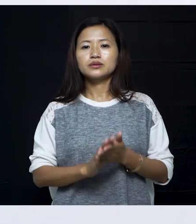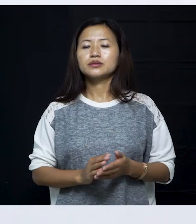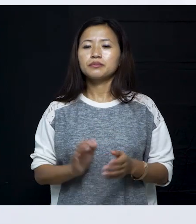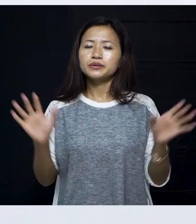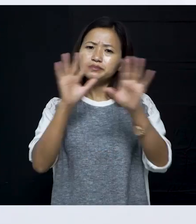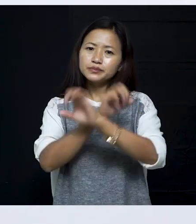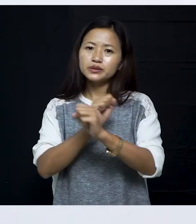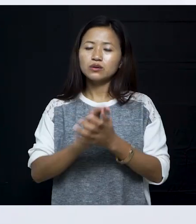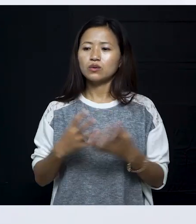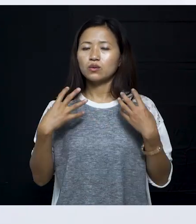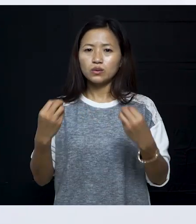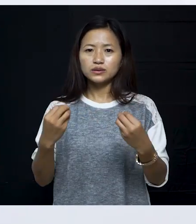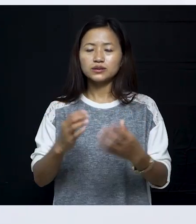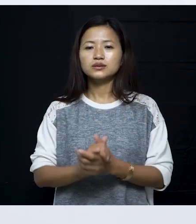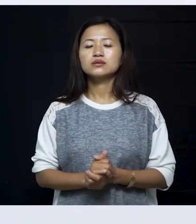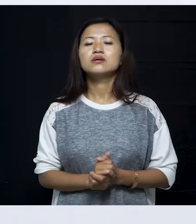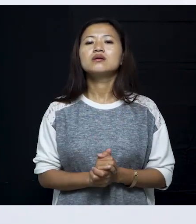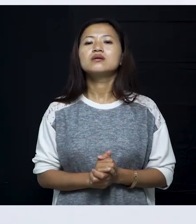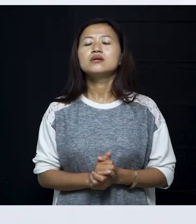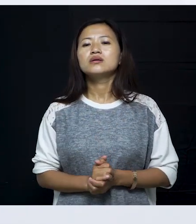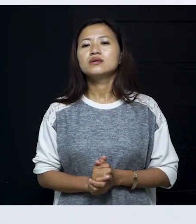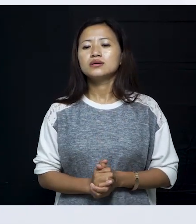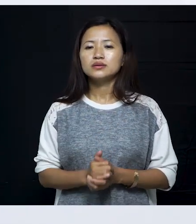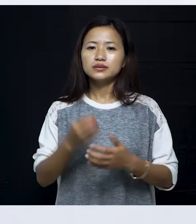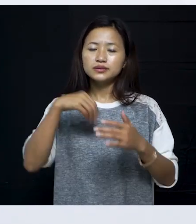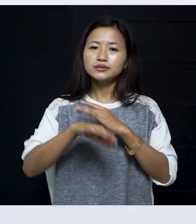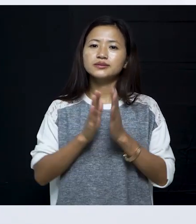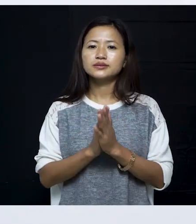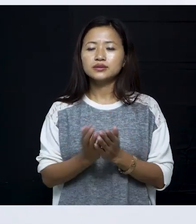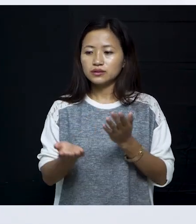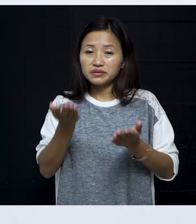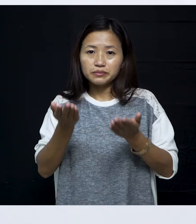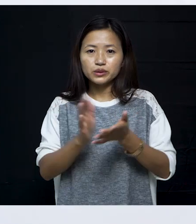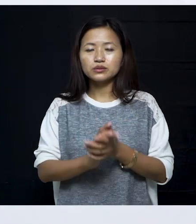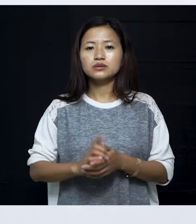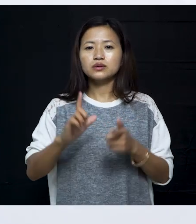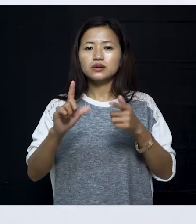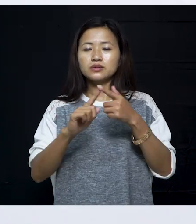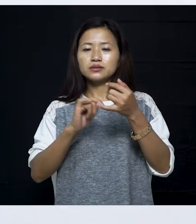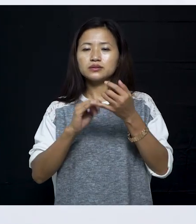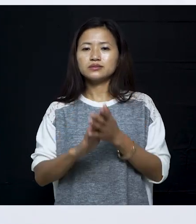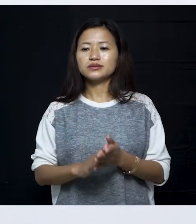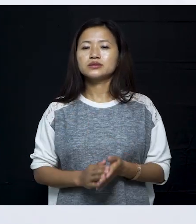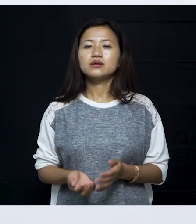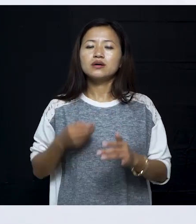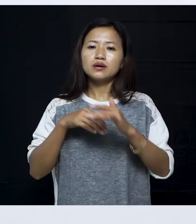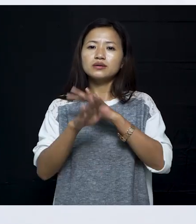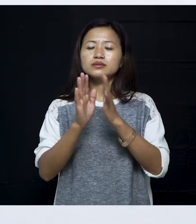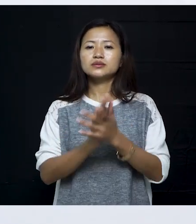being missing or wanted, we can say, and in that, compared to the lesson that we have already learned